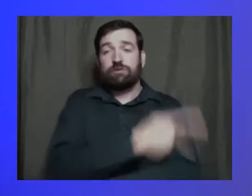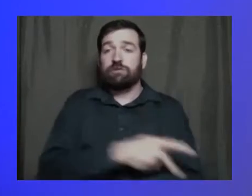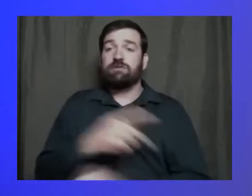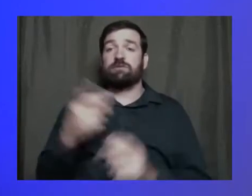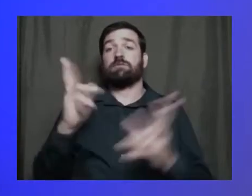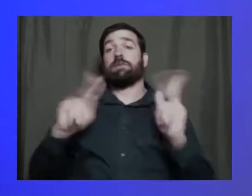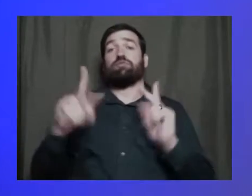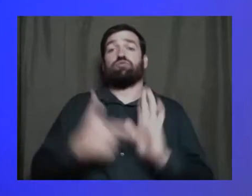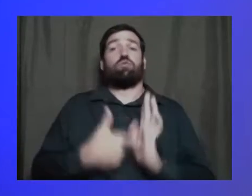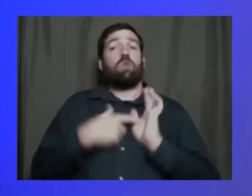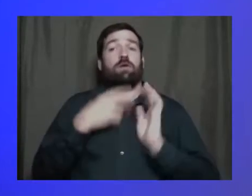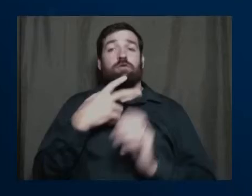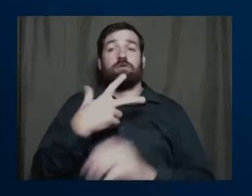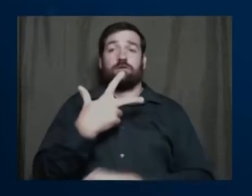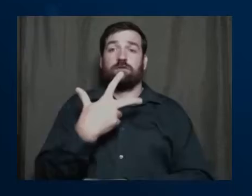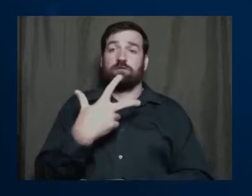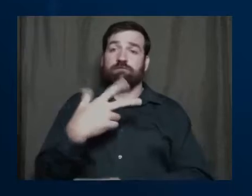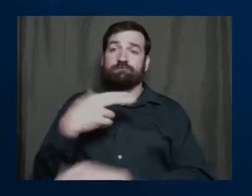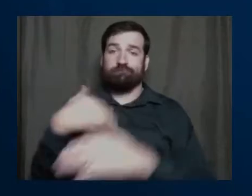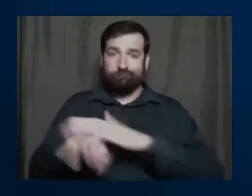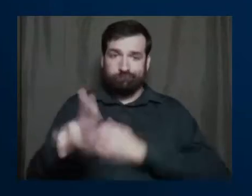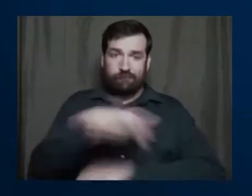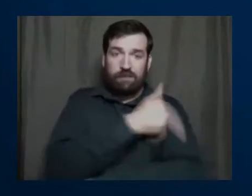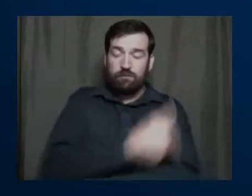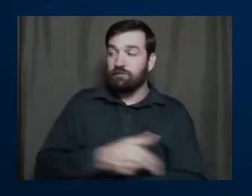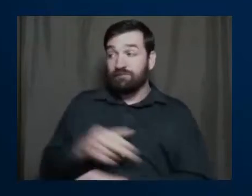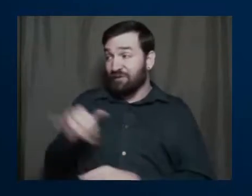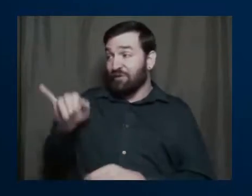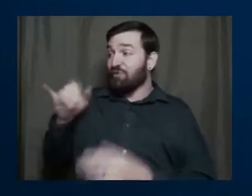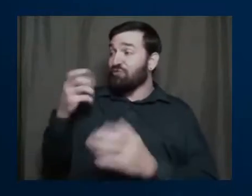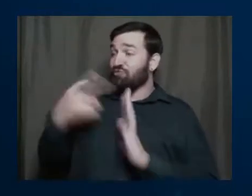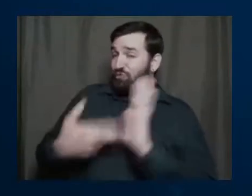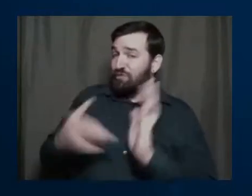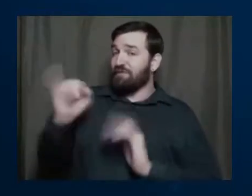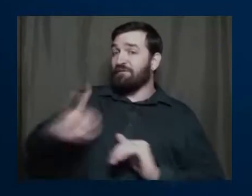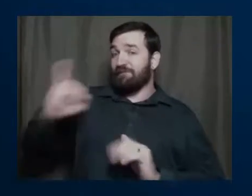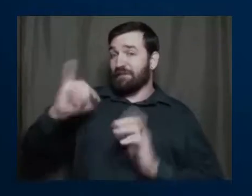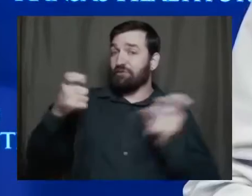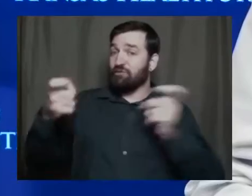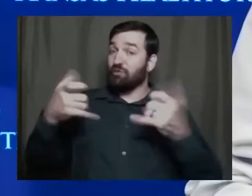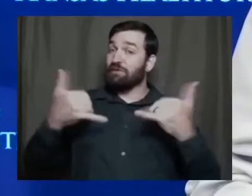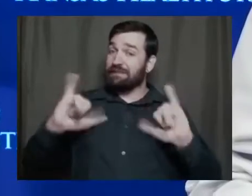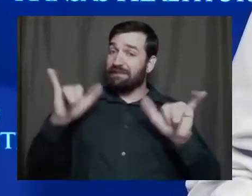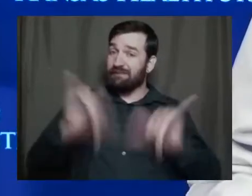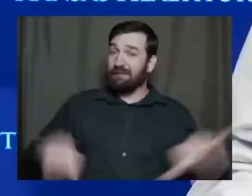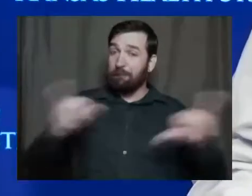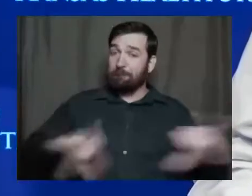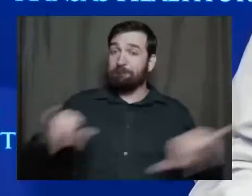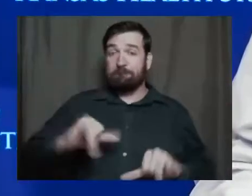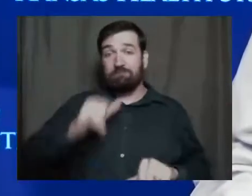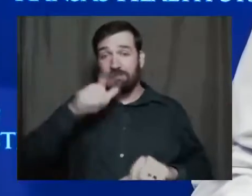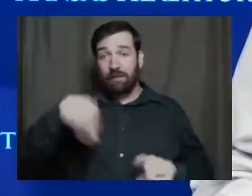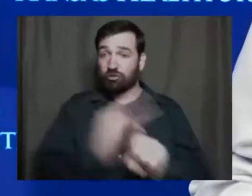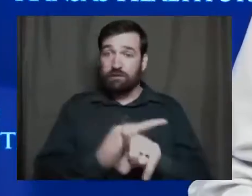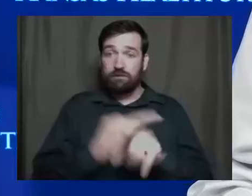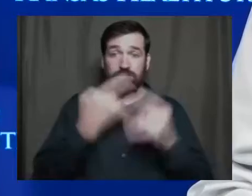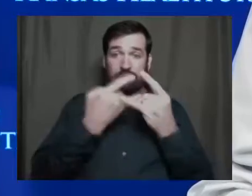hospitalization. And means that the rules of infection control still travel with you wherever you go, and those rules include not only masking